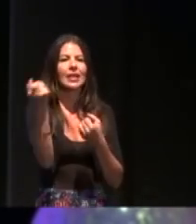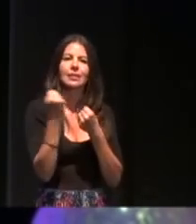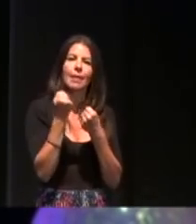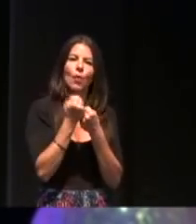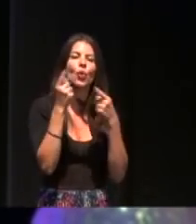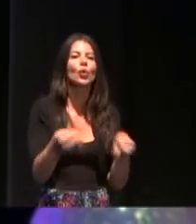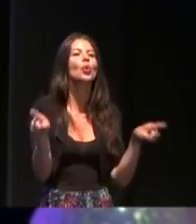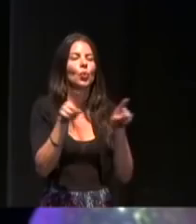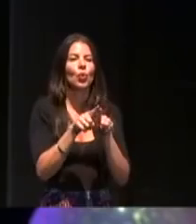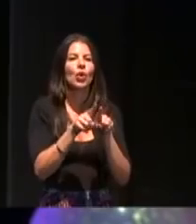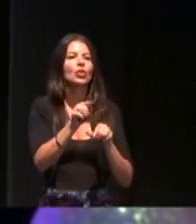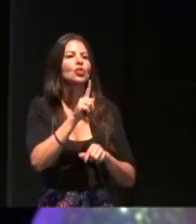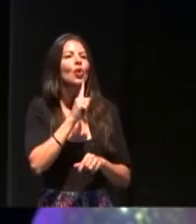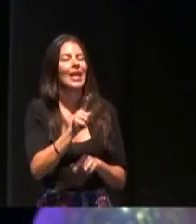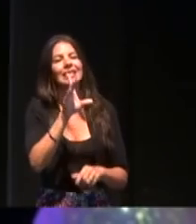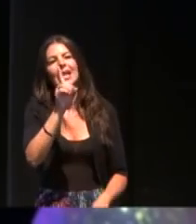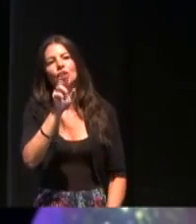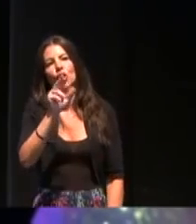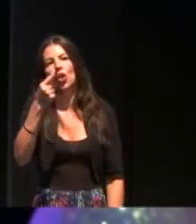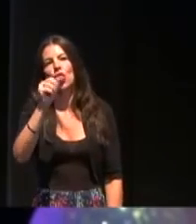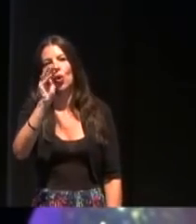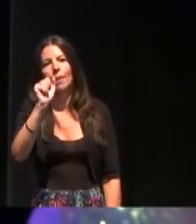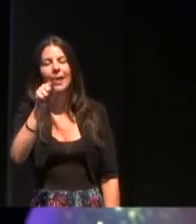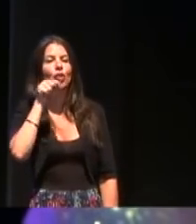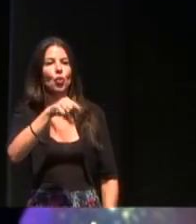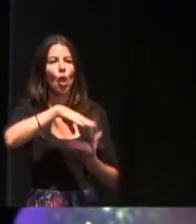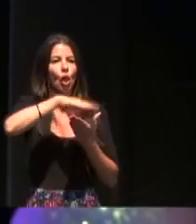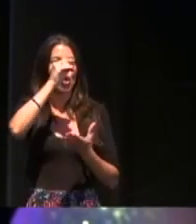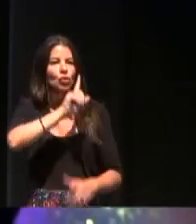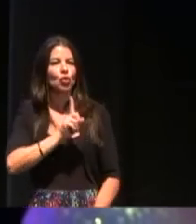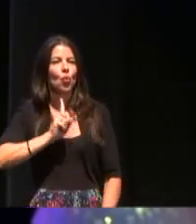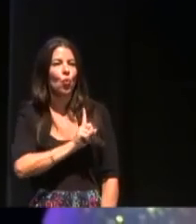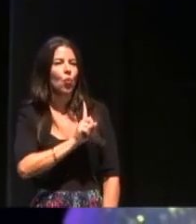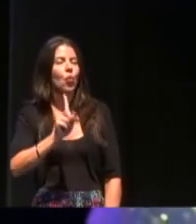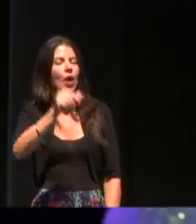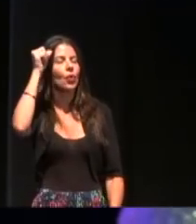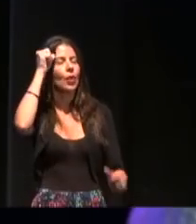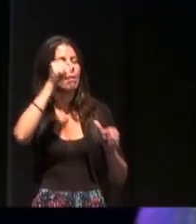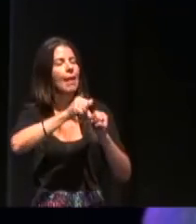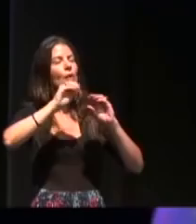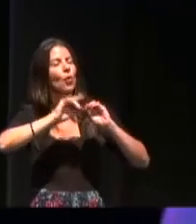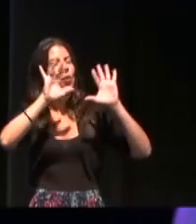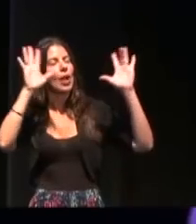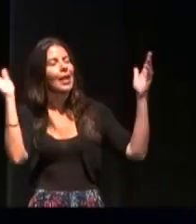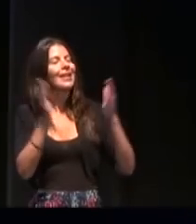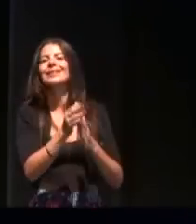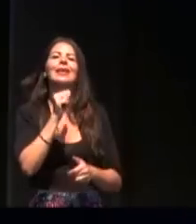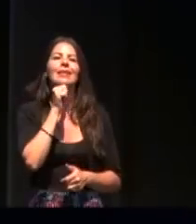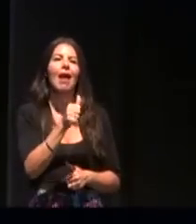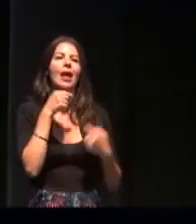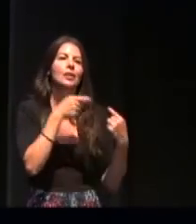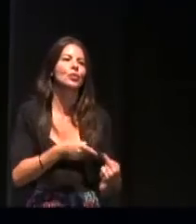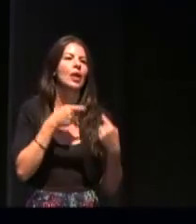you. So as Dr. Thurman says, you learn to walk by remembered radiance, not